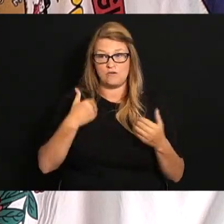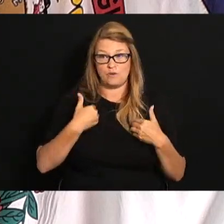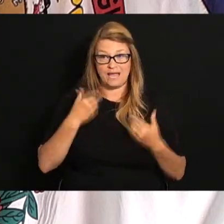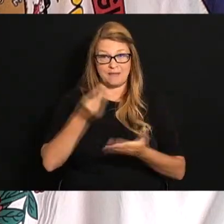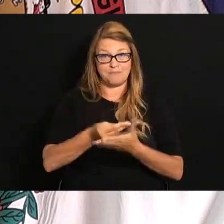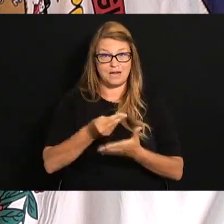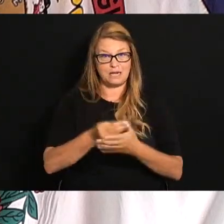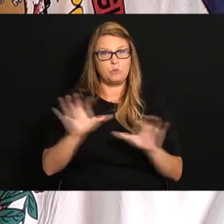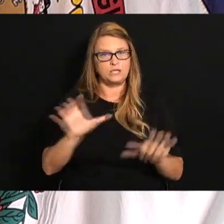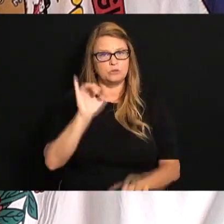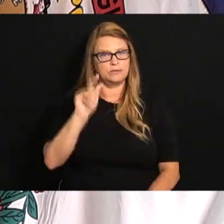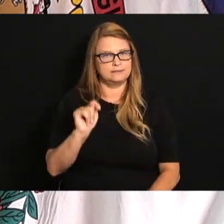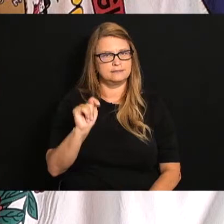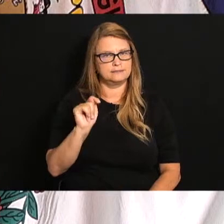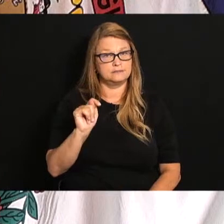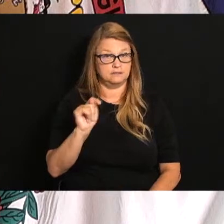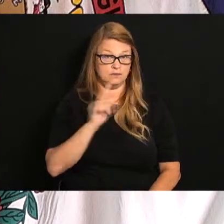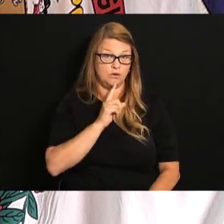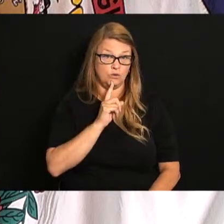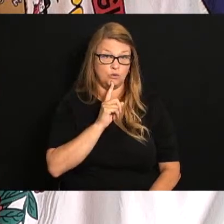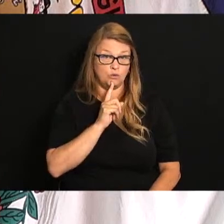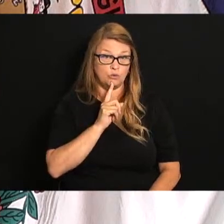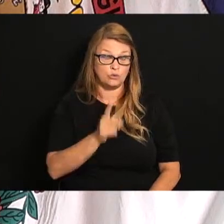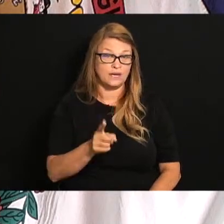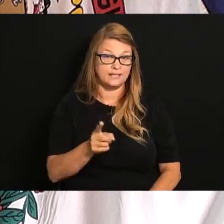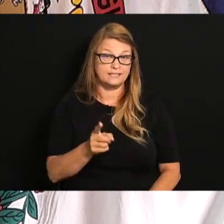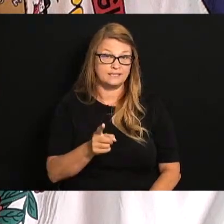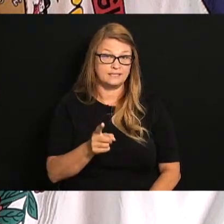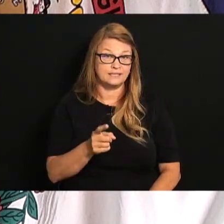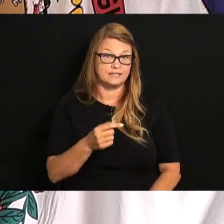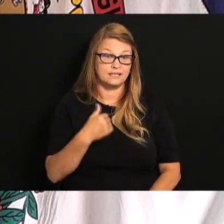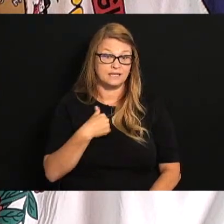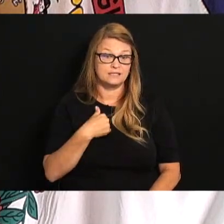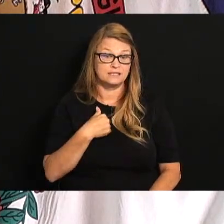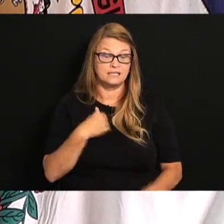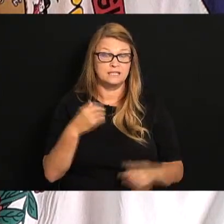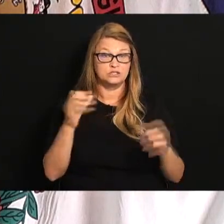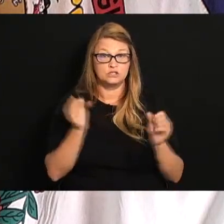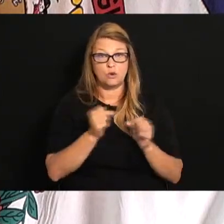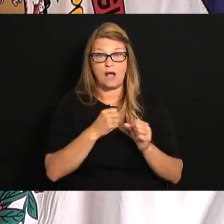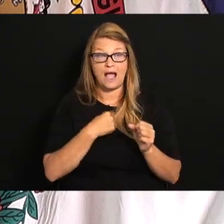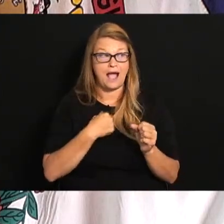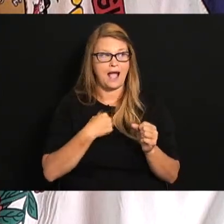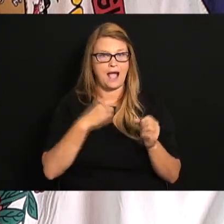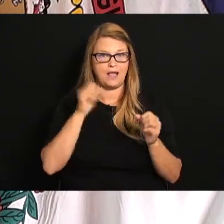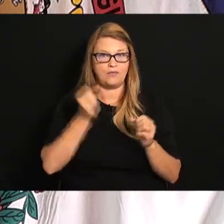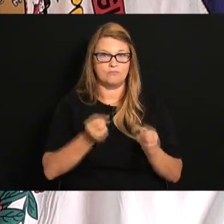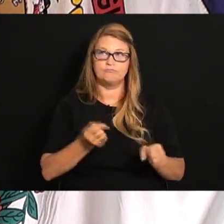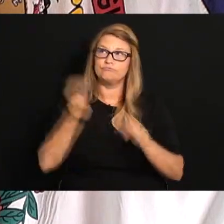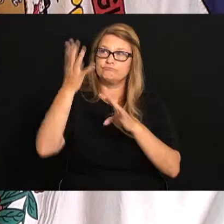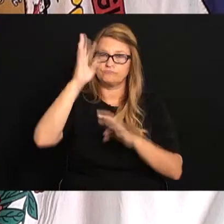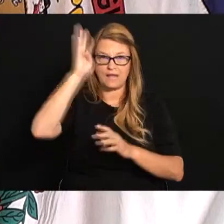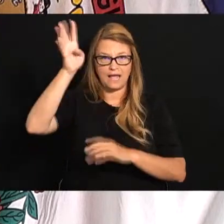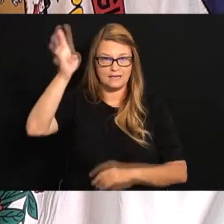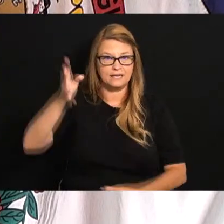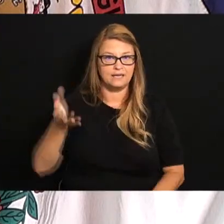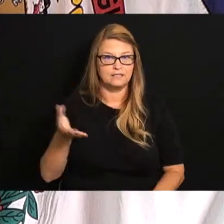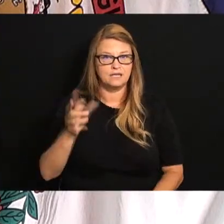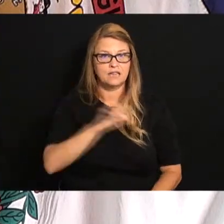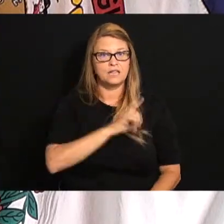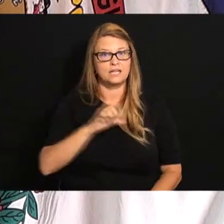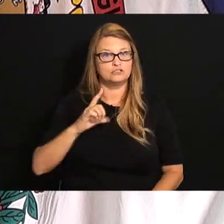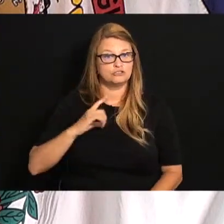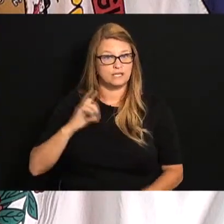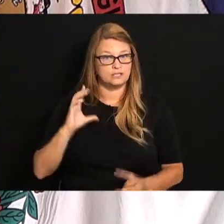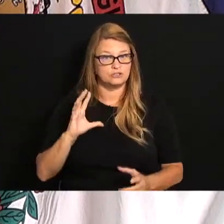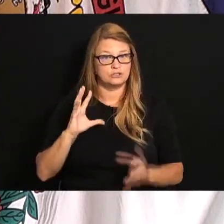do it. Well, really and truly, so I floated up the balloon, the idea. And the legislature stepped in and